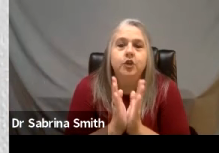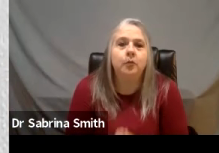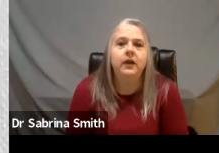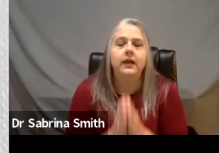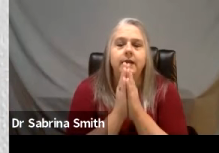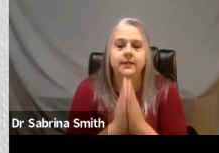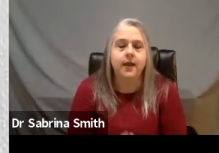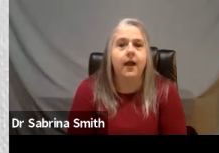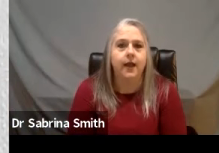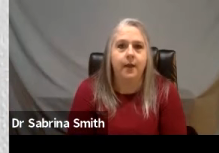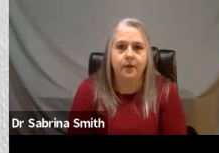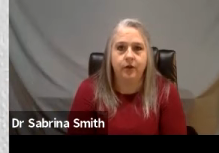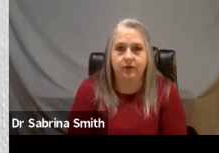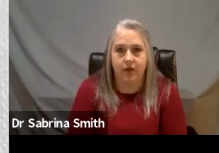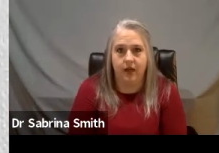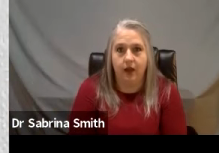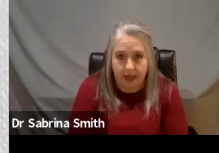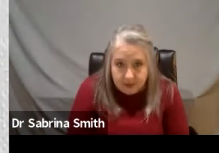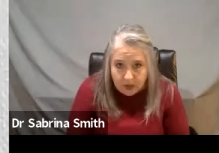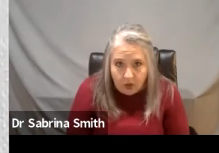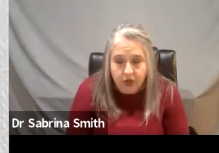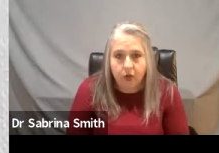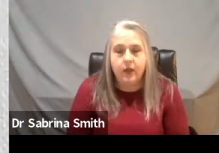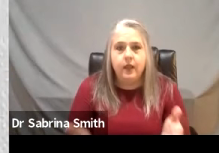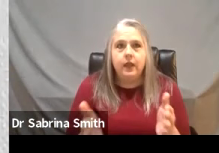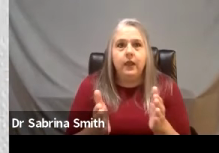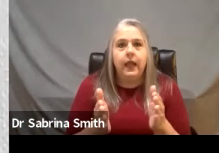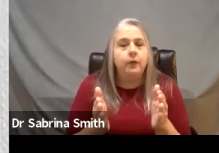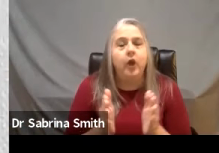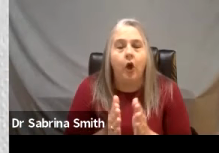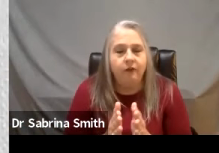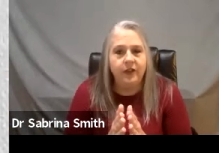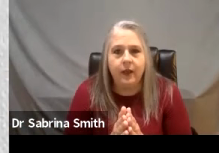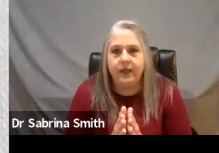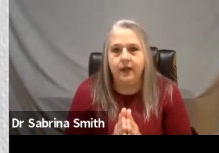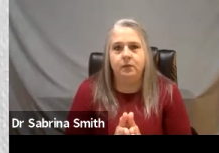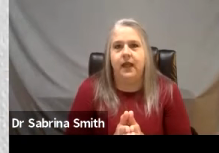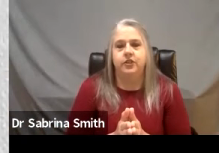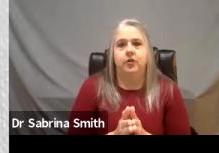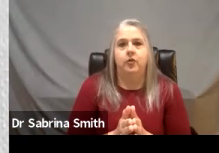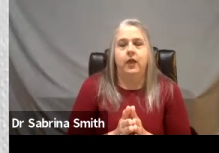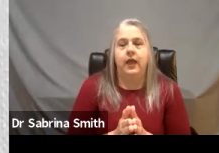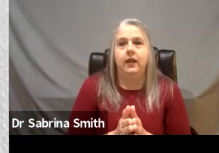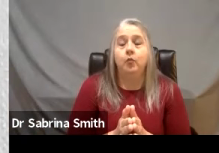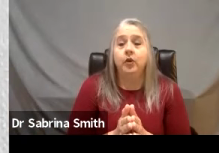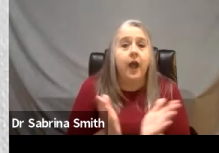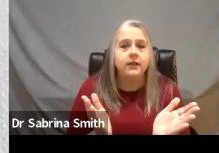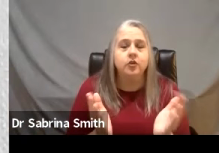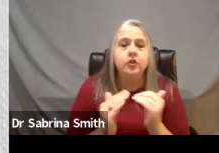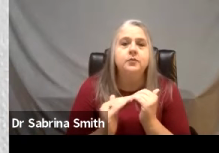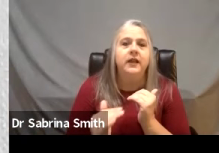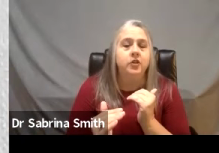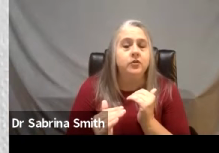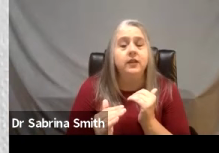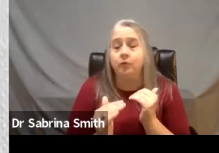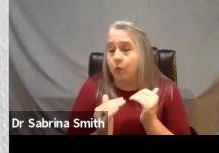any interpreting is not going to happen overnight, as we all know. And we all feel like we get at a plateau, and we're not. During